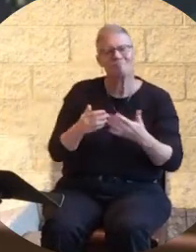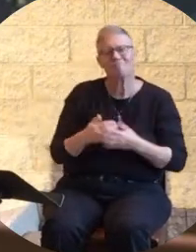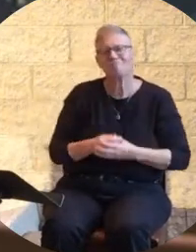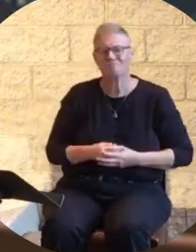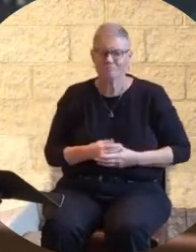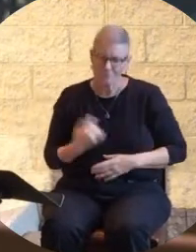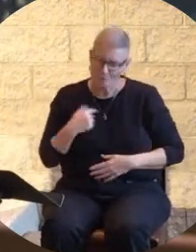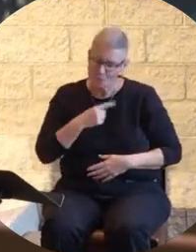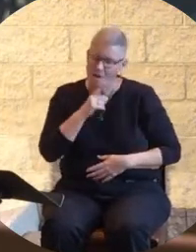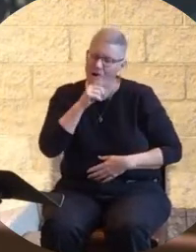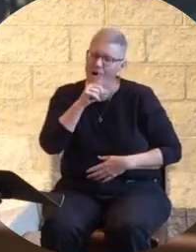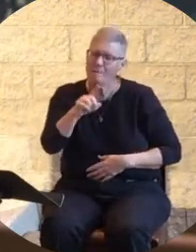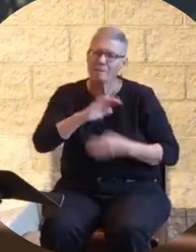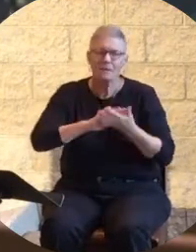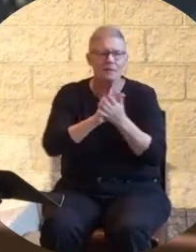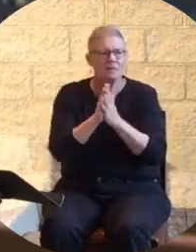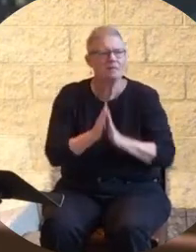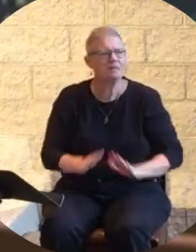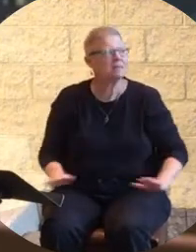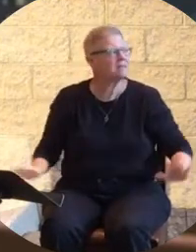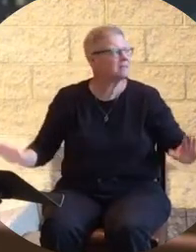done. We are peace.